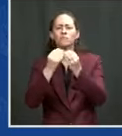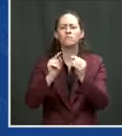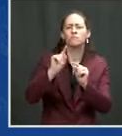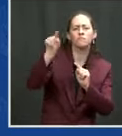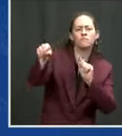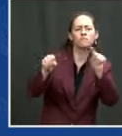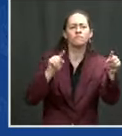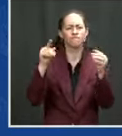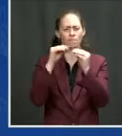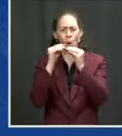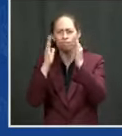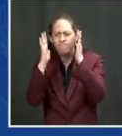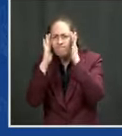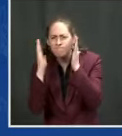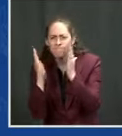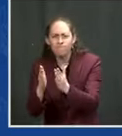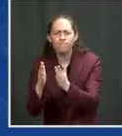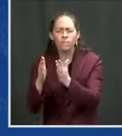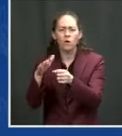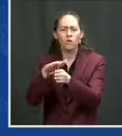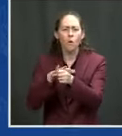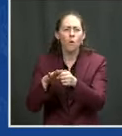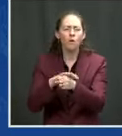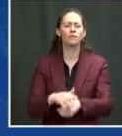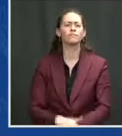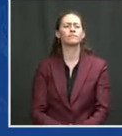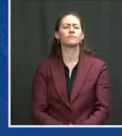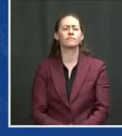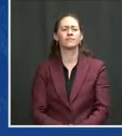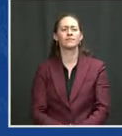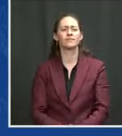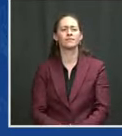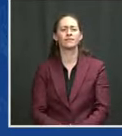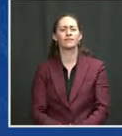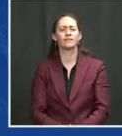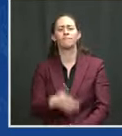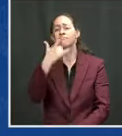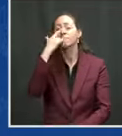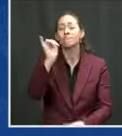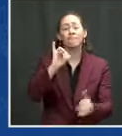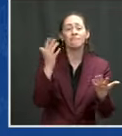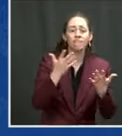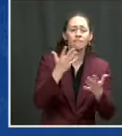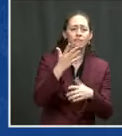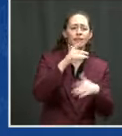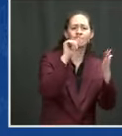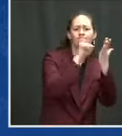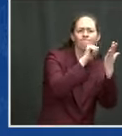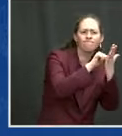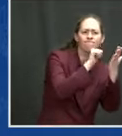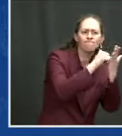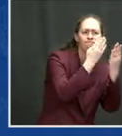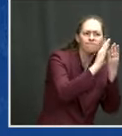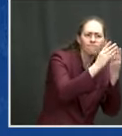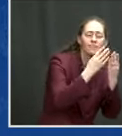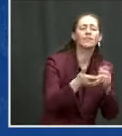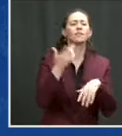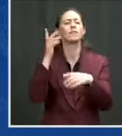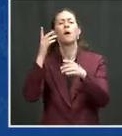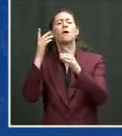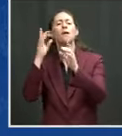Things like phone banking, door-to-door canvassing, pop-up vaccination sites and workplaces and houses of worship.